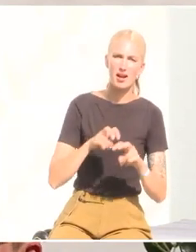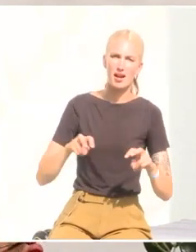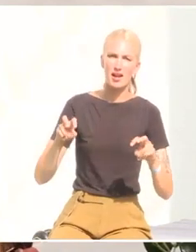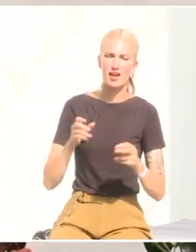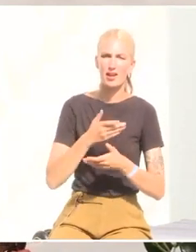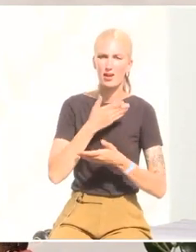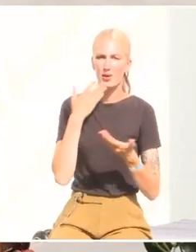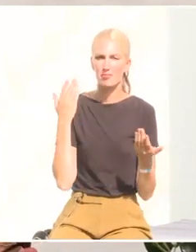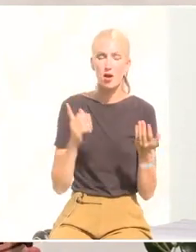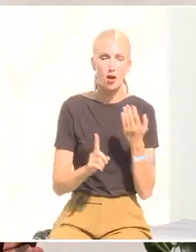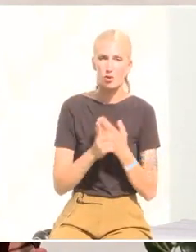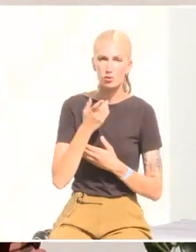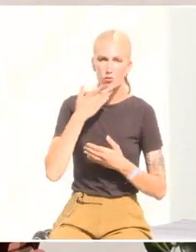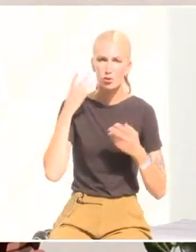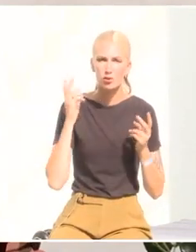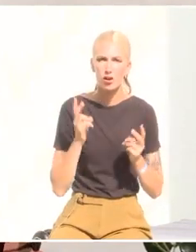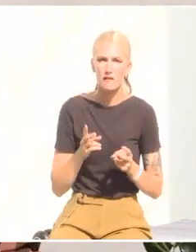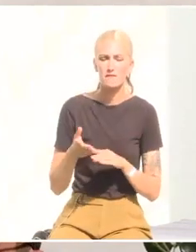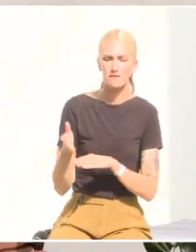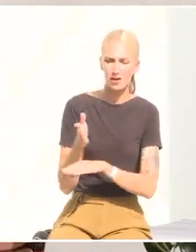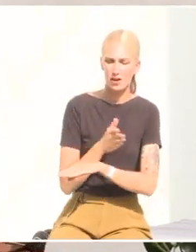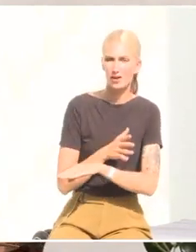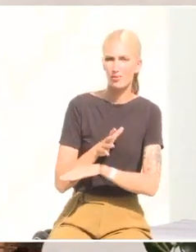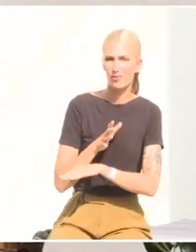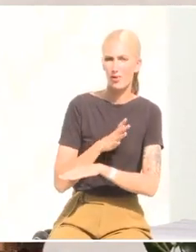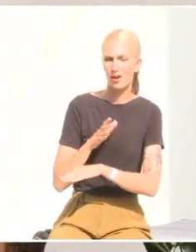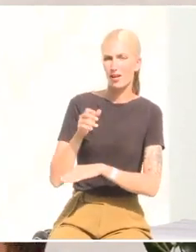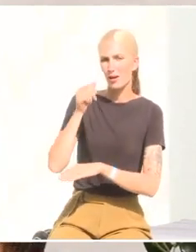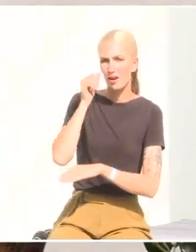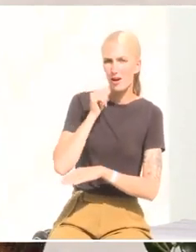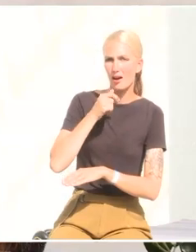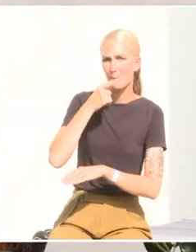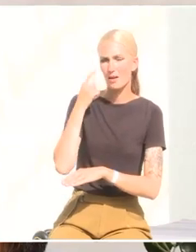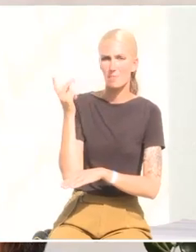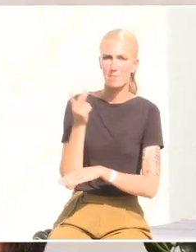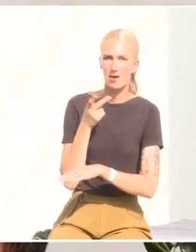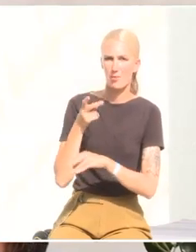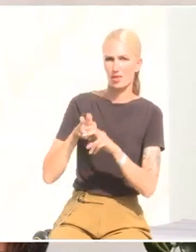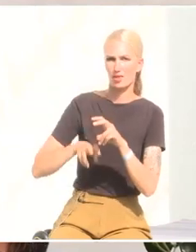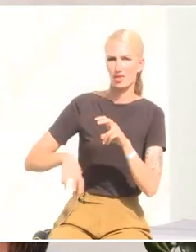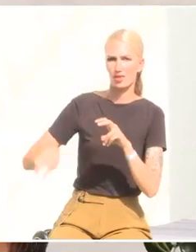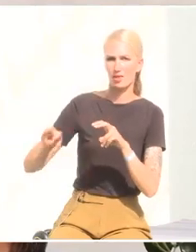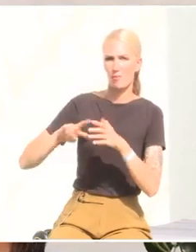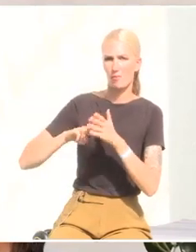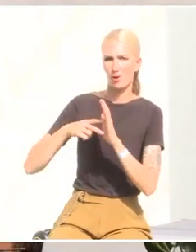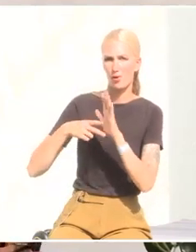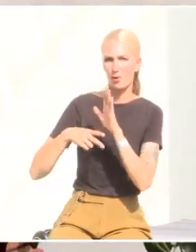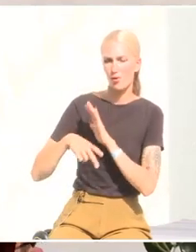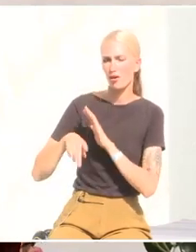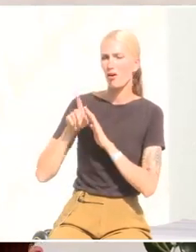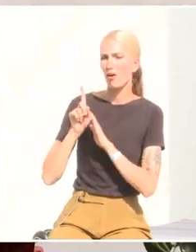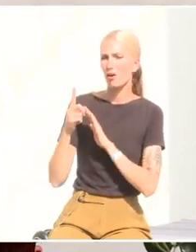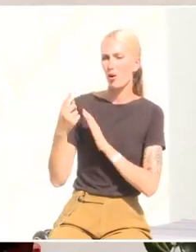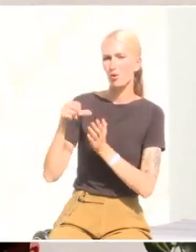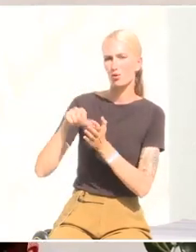didn't initially. This was initially actually a mixed panel. But one of the